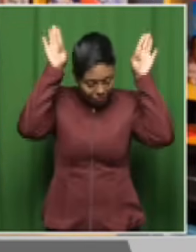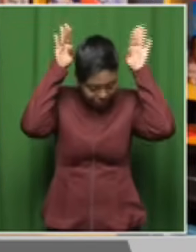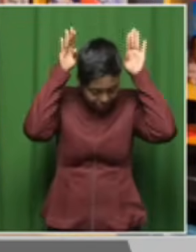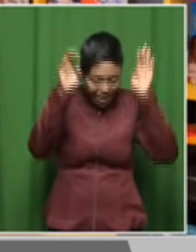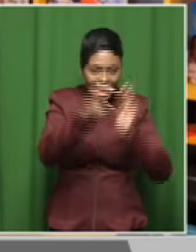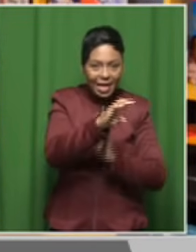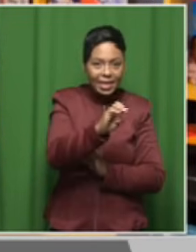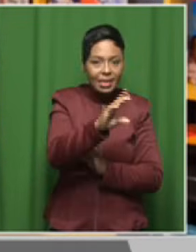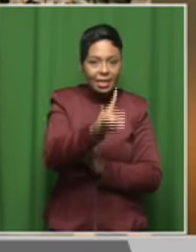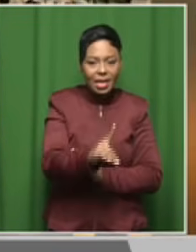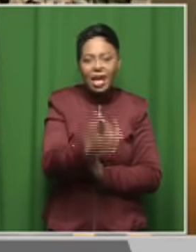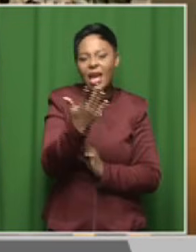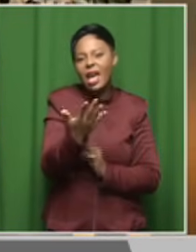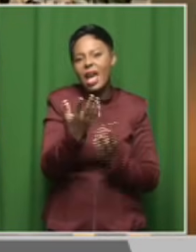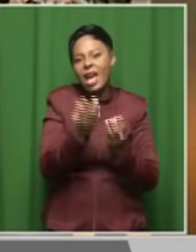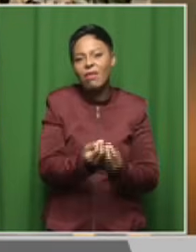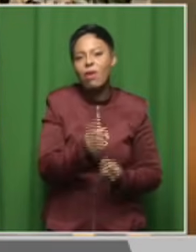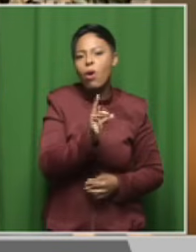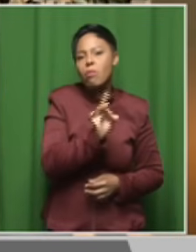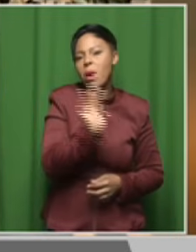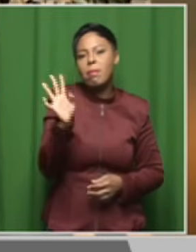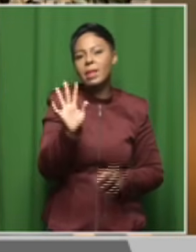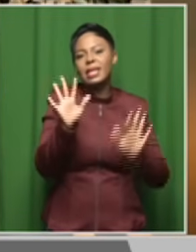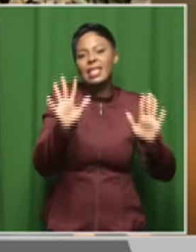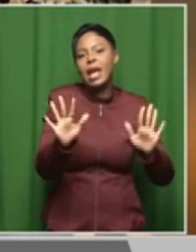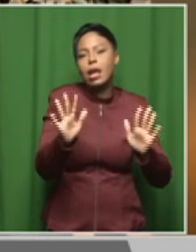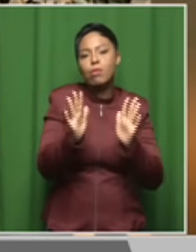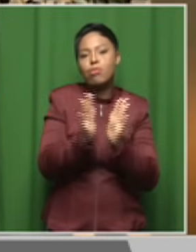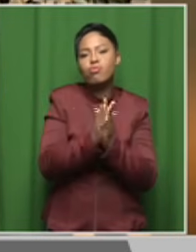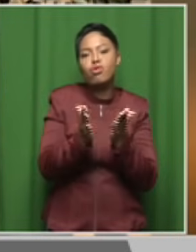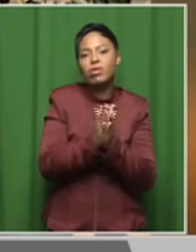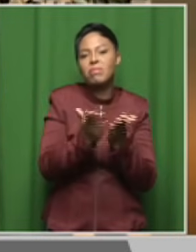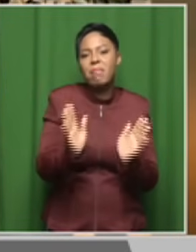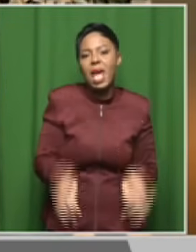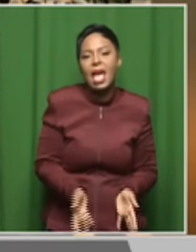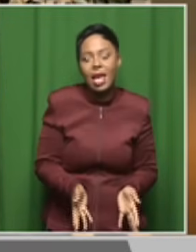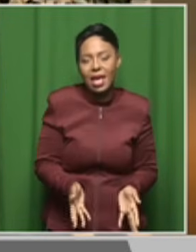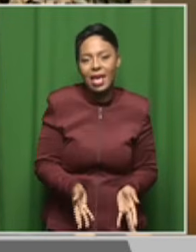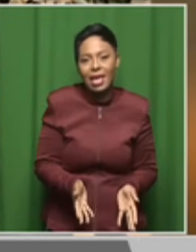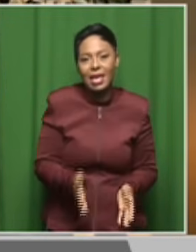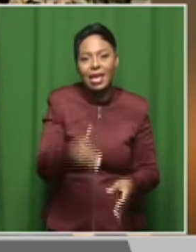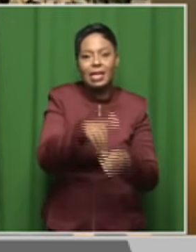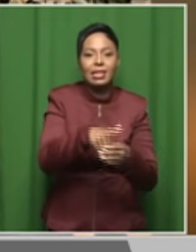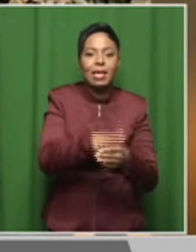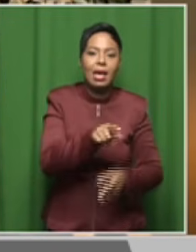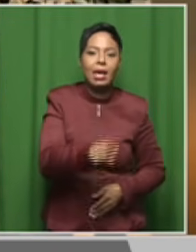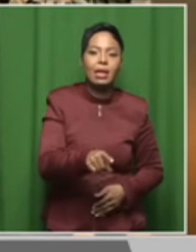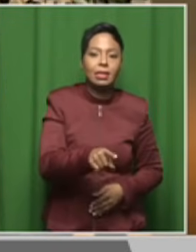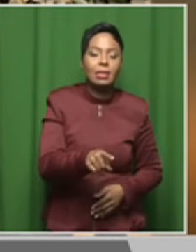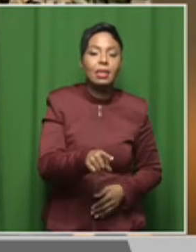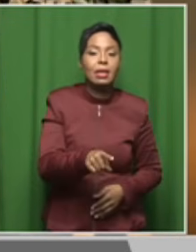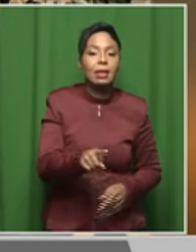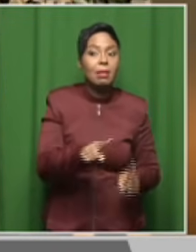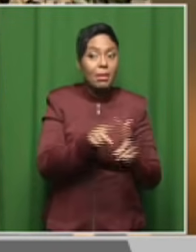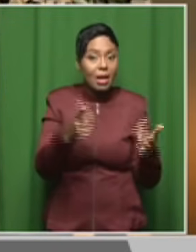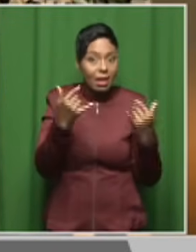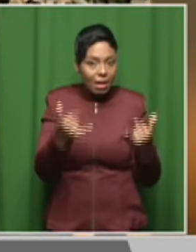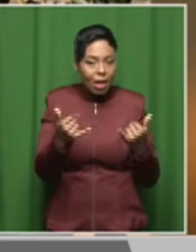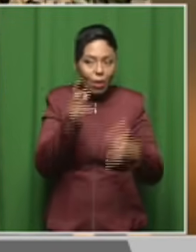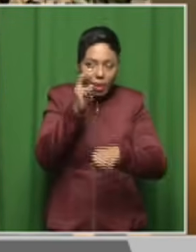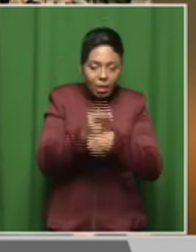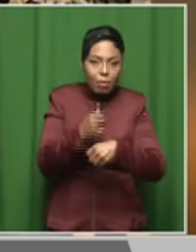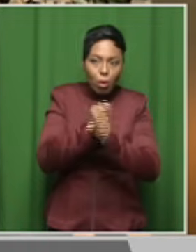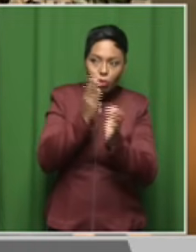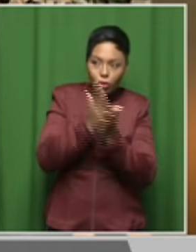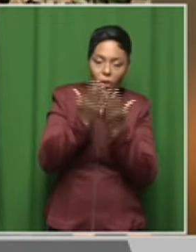10 books available to the children in their care. And what this impacts on is the cognitive development of those